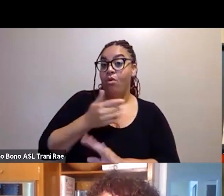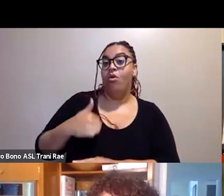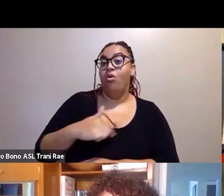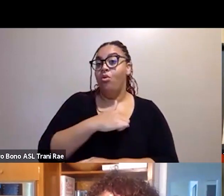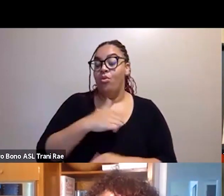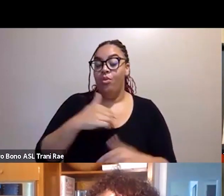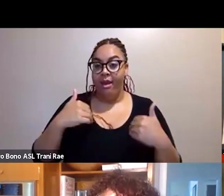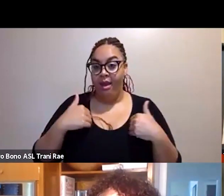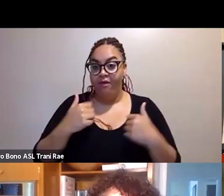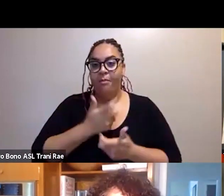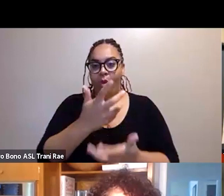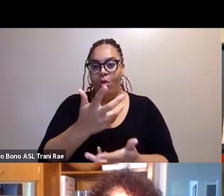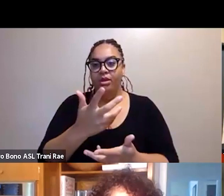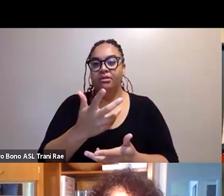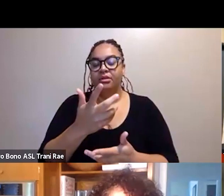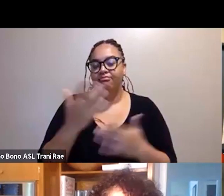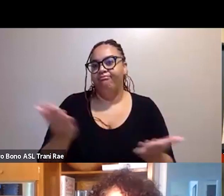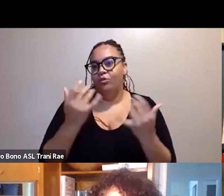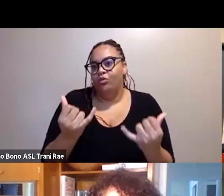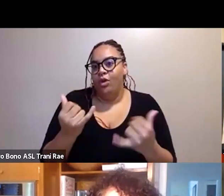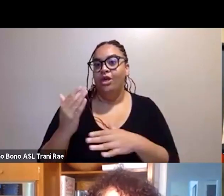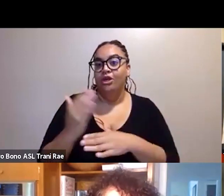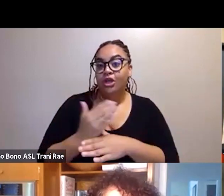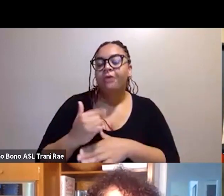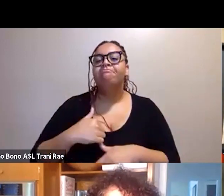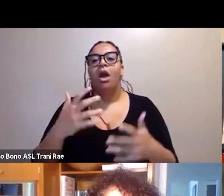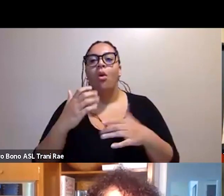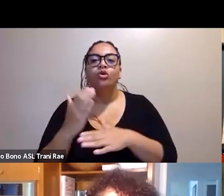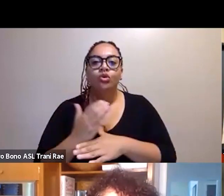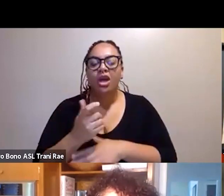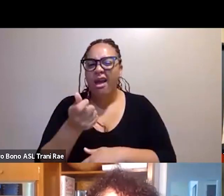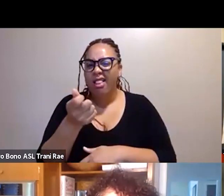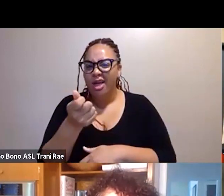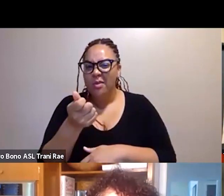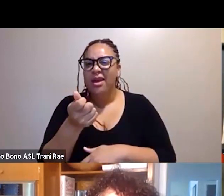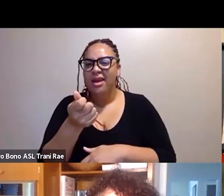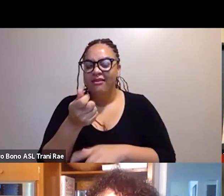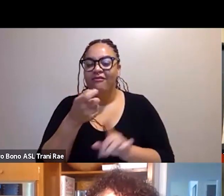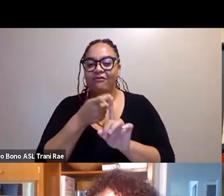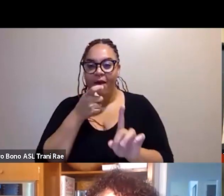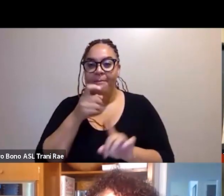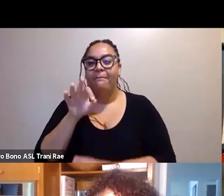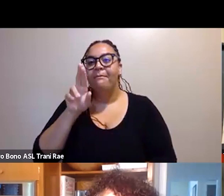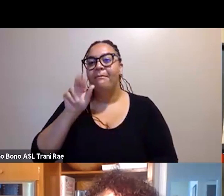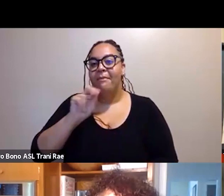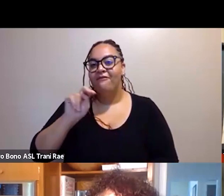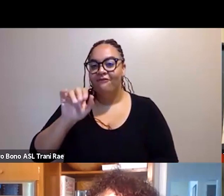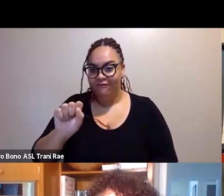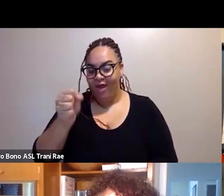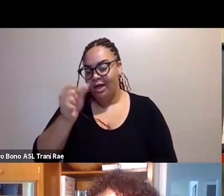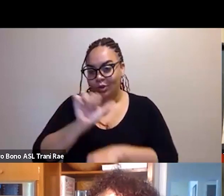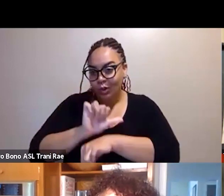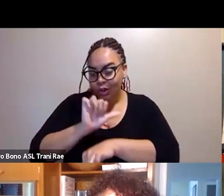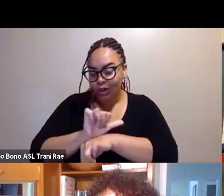with us live share some of their work, I'm going to share a little bit with you from Frannie's work.